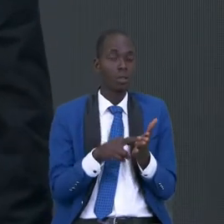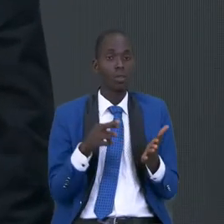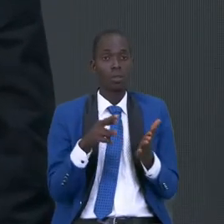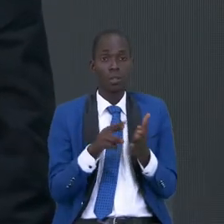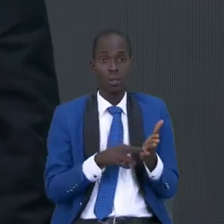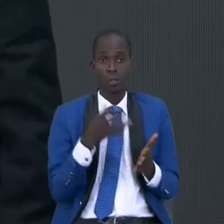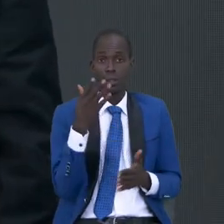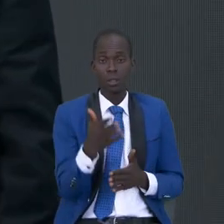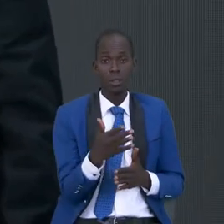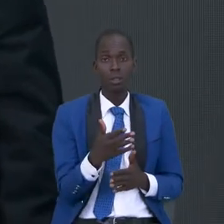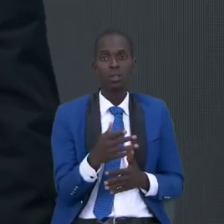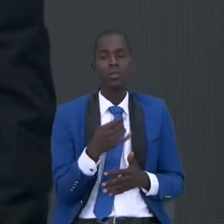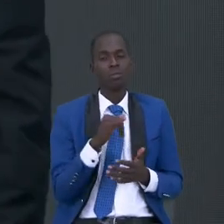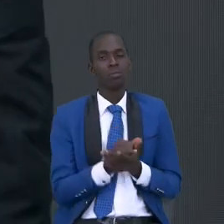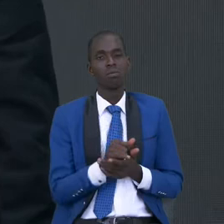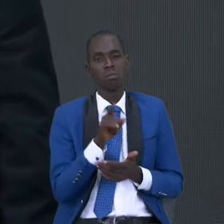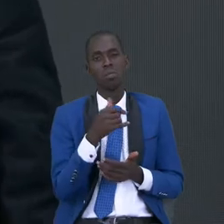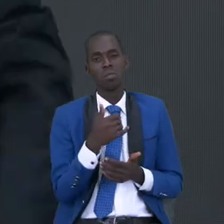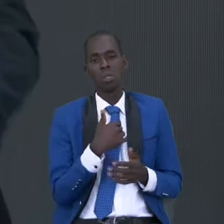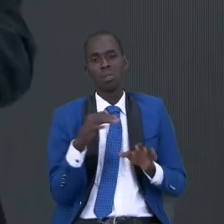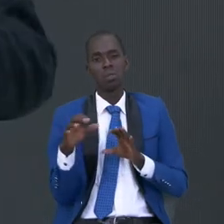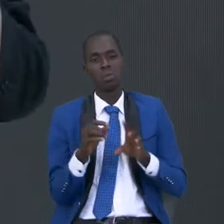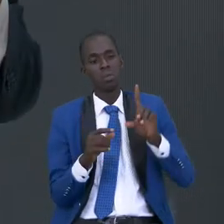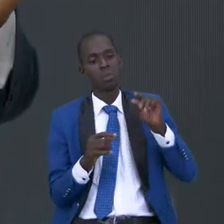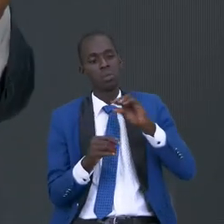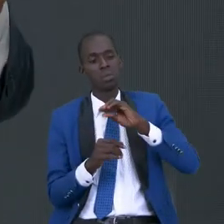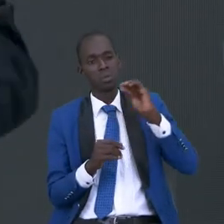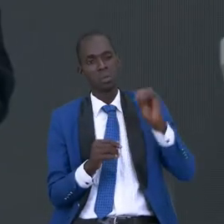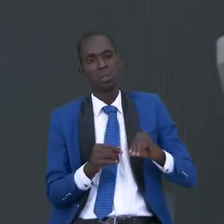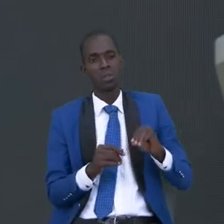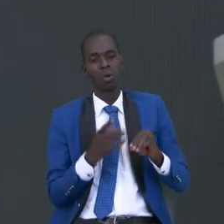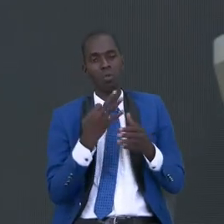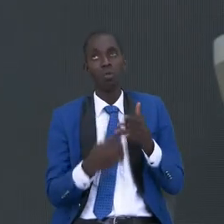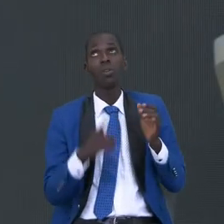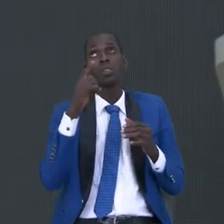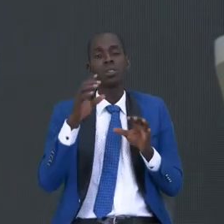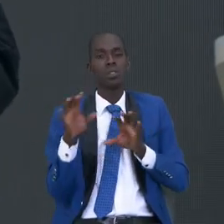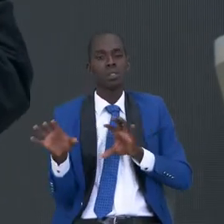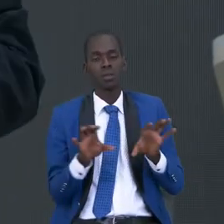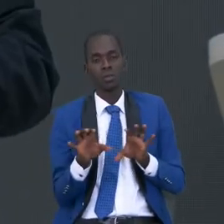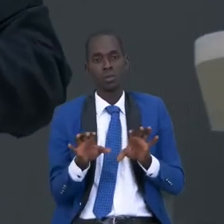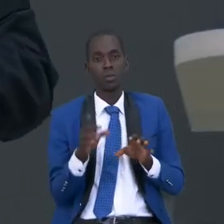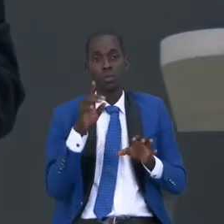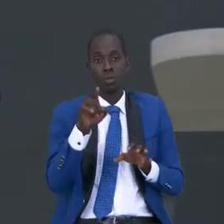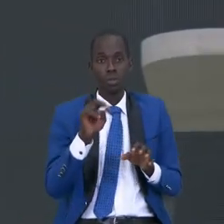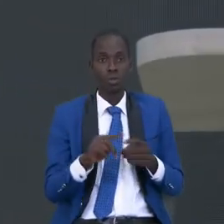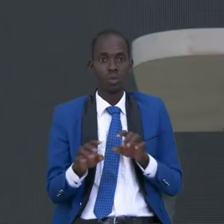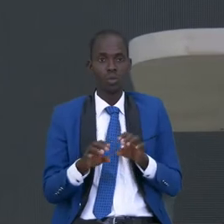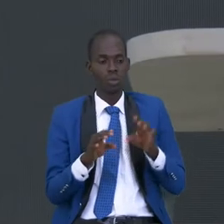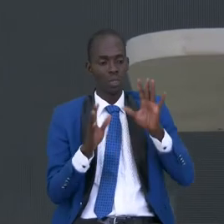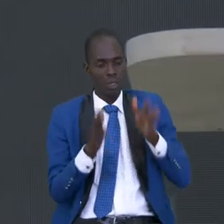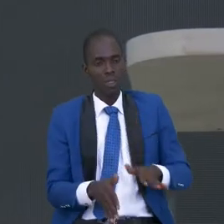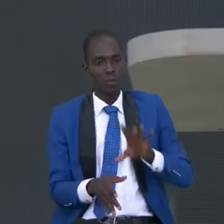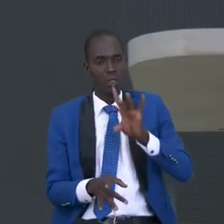has done 20% of what I created him for. 80% still remains. And you will